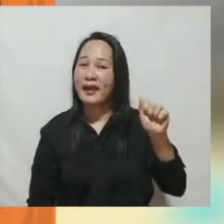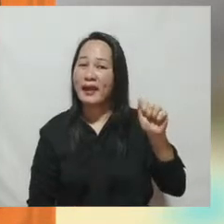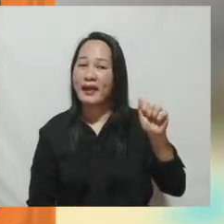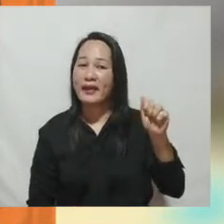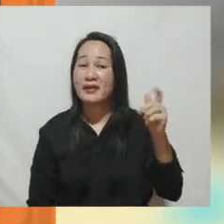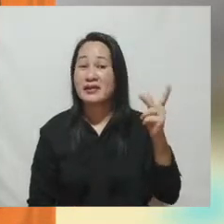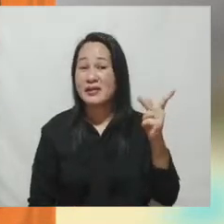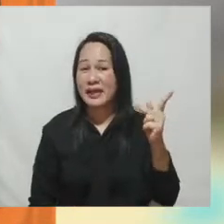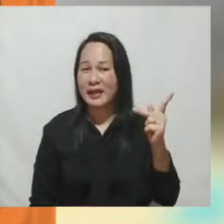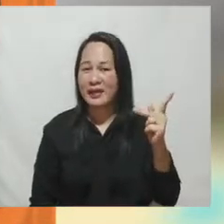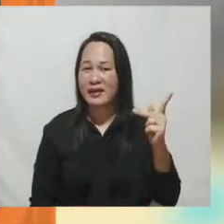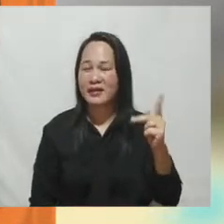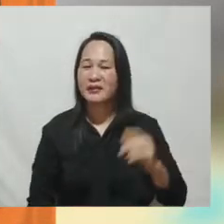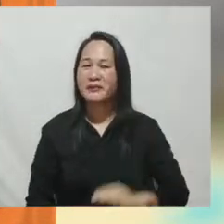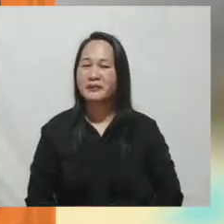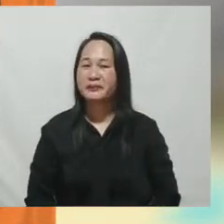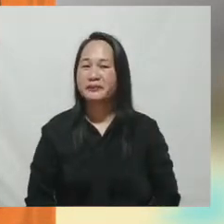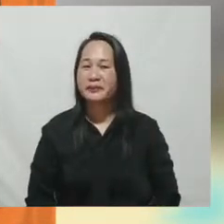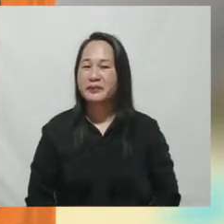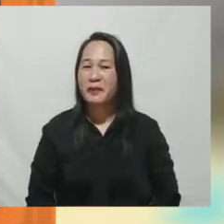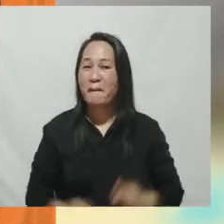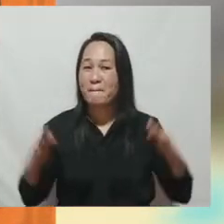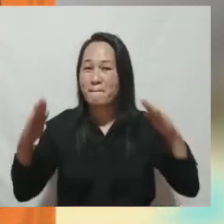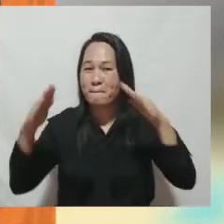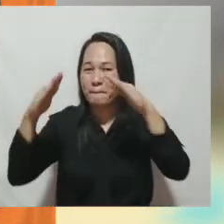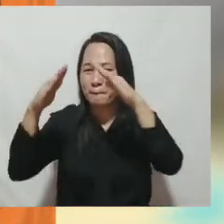P-E-A-K. Peak.